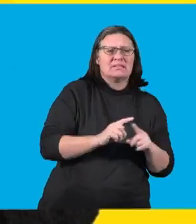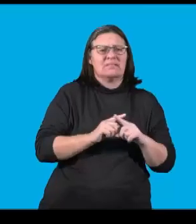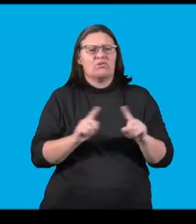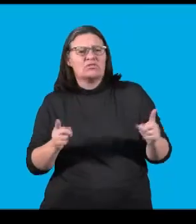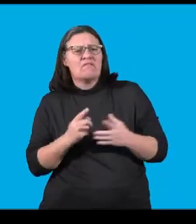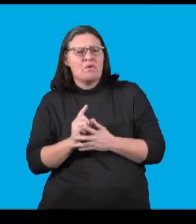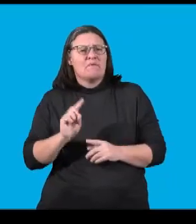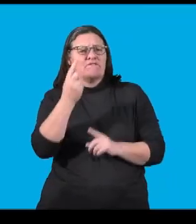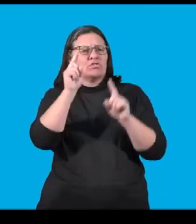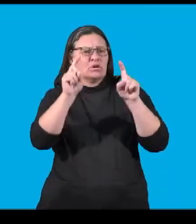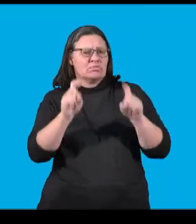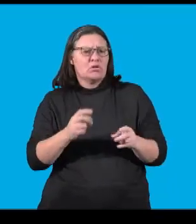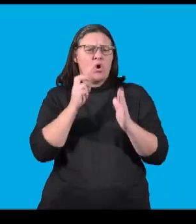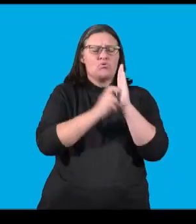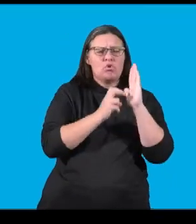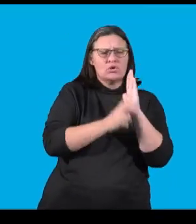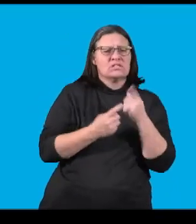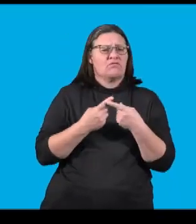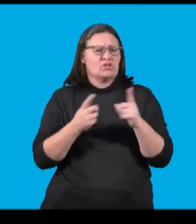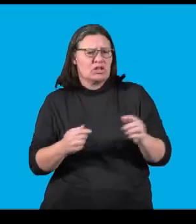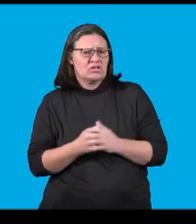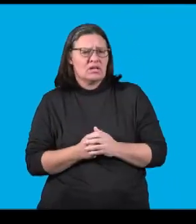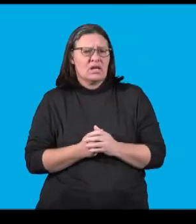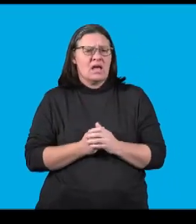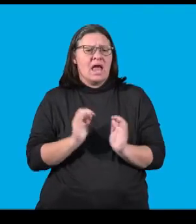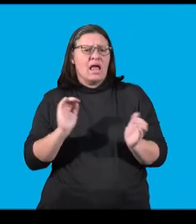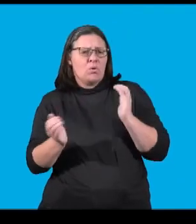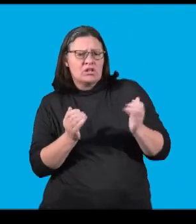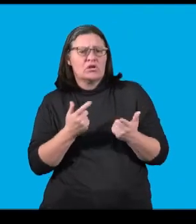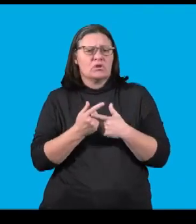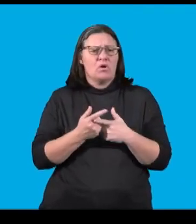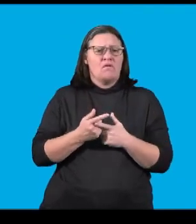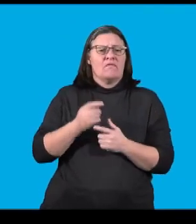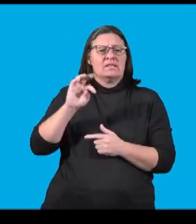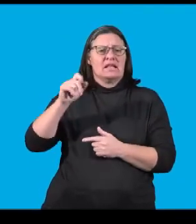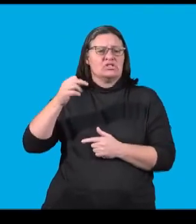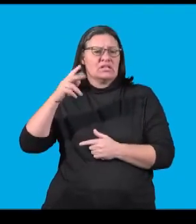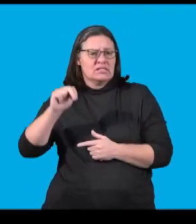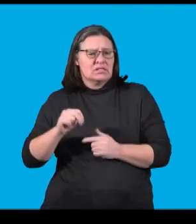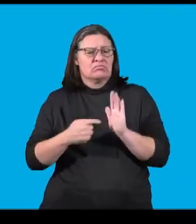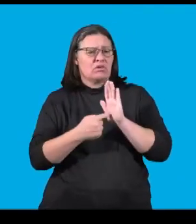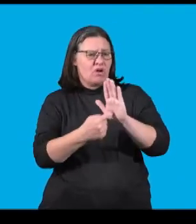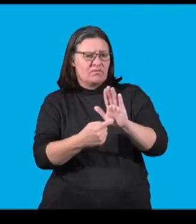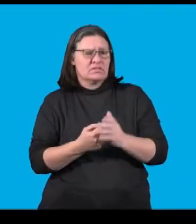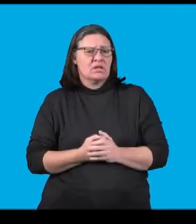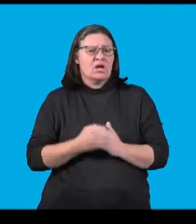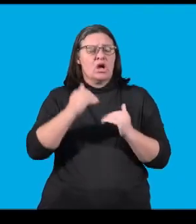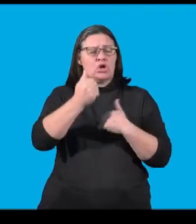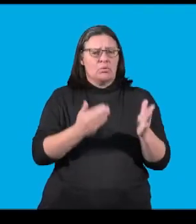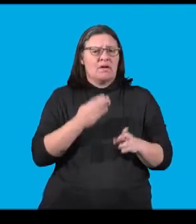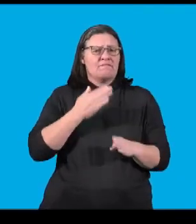limits, differentiation from first principles, the rules of differentiation, equations of tangents to graphs, cubic functions,